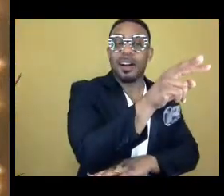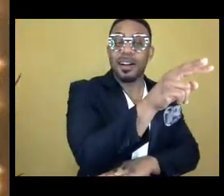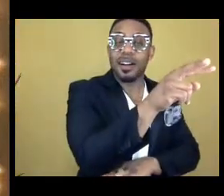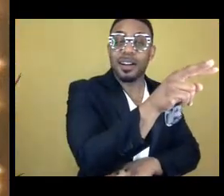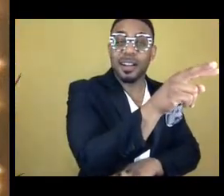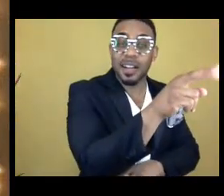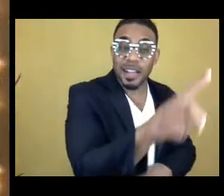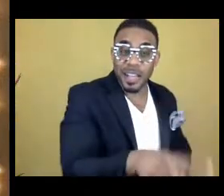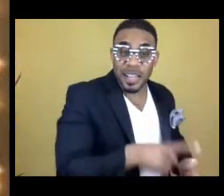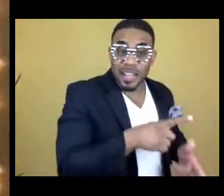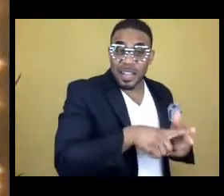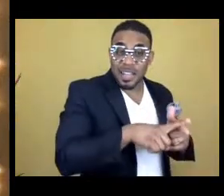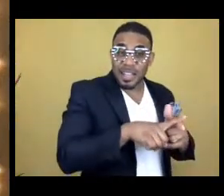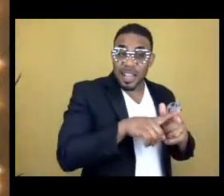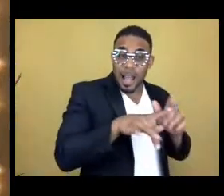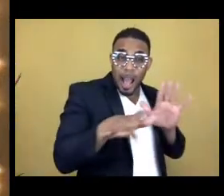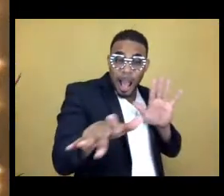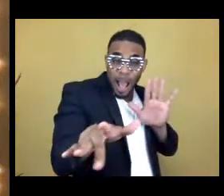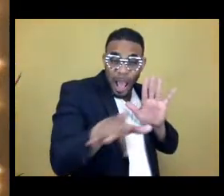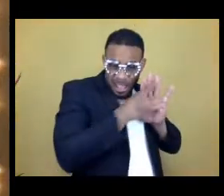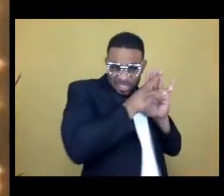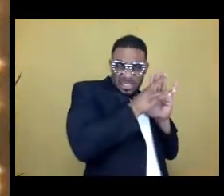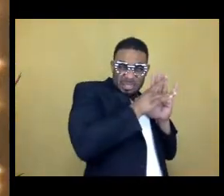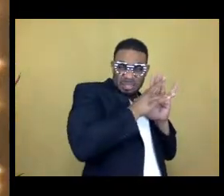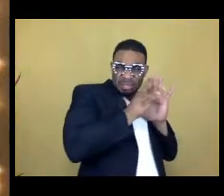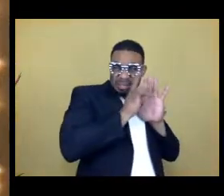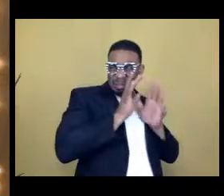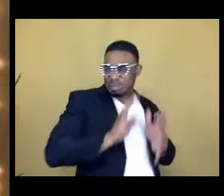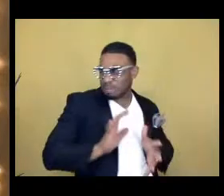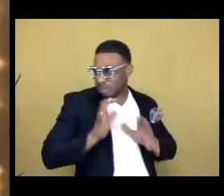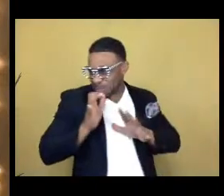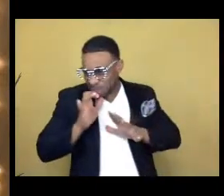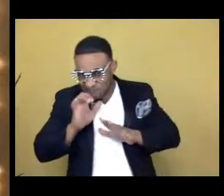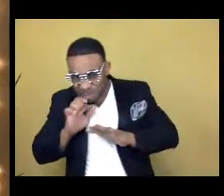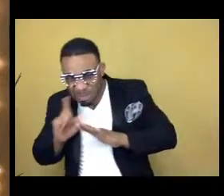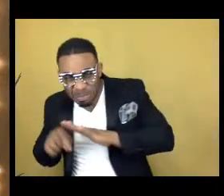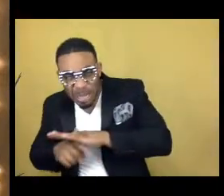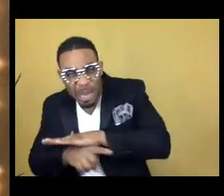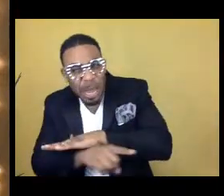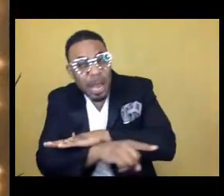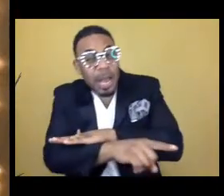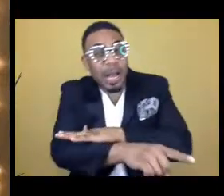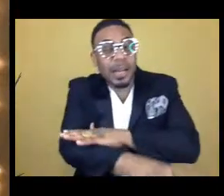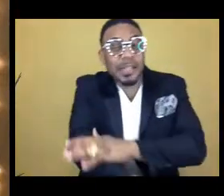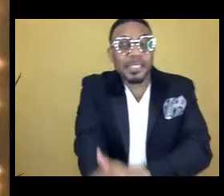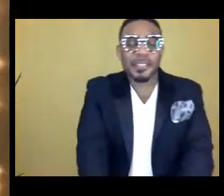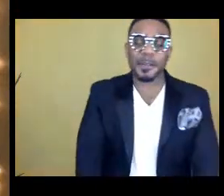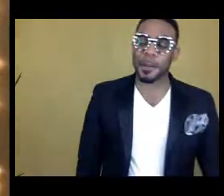in our magnetism toward recklessness.